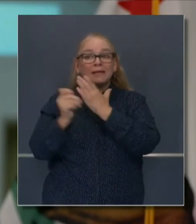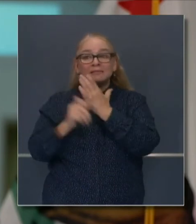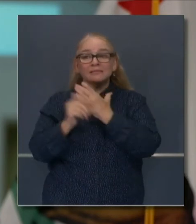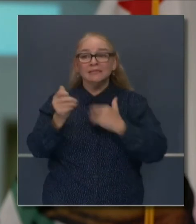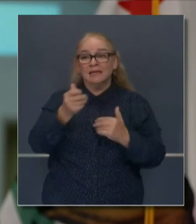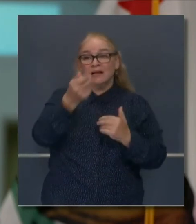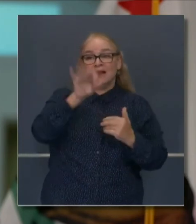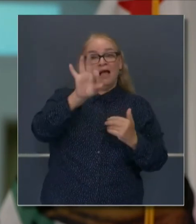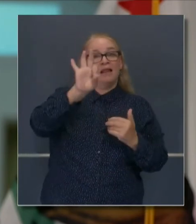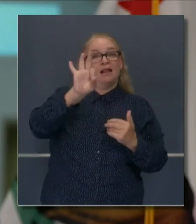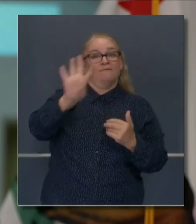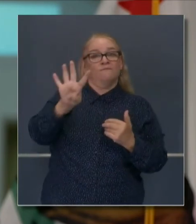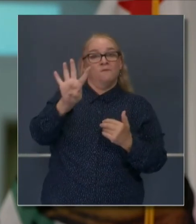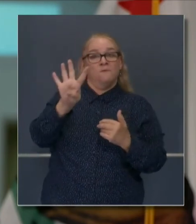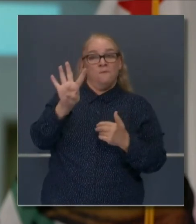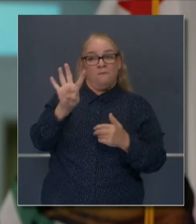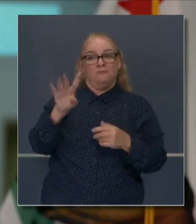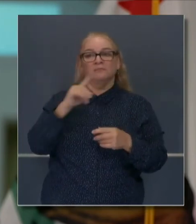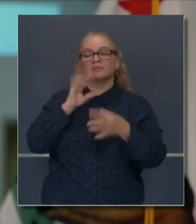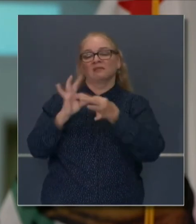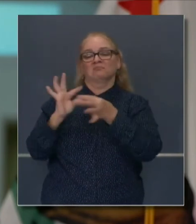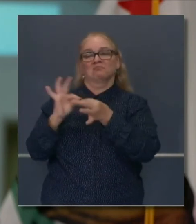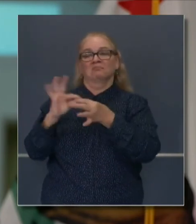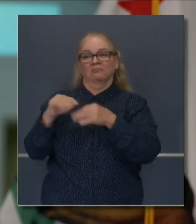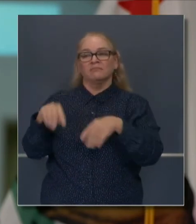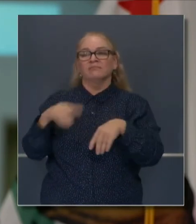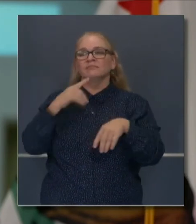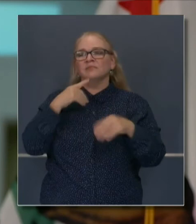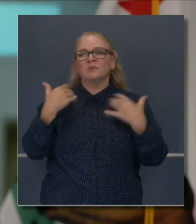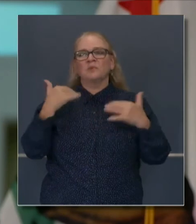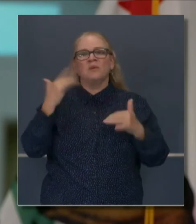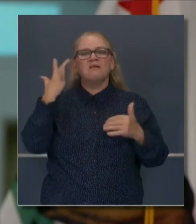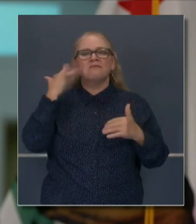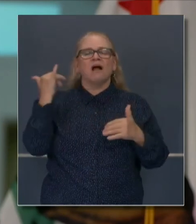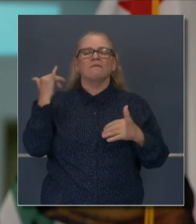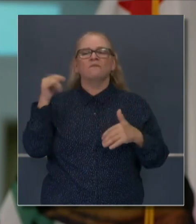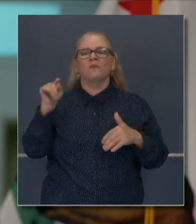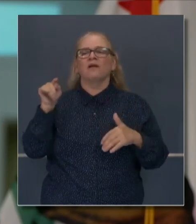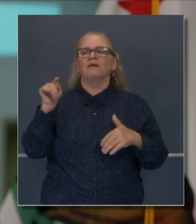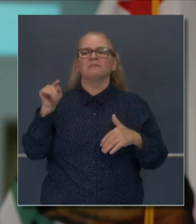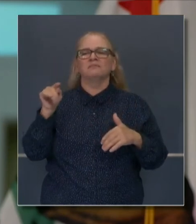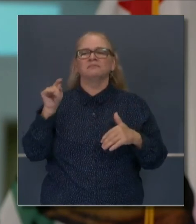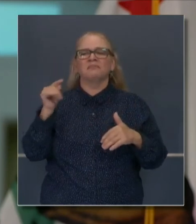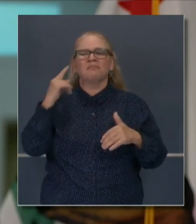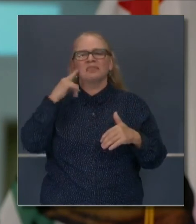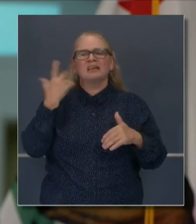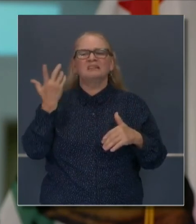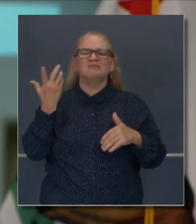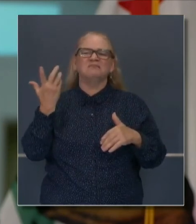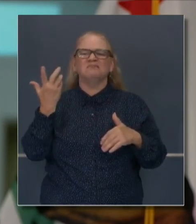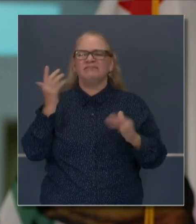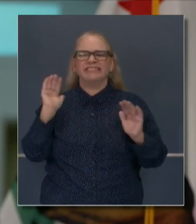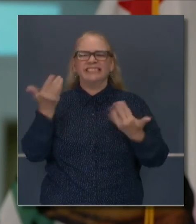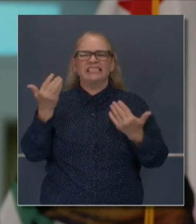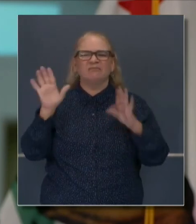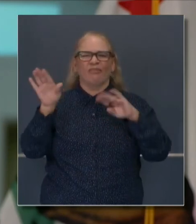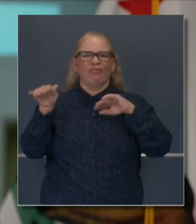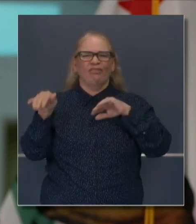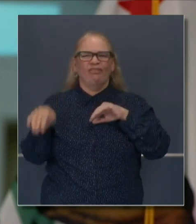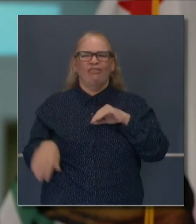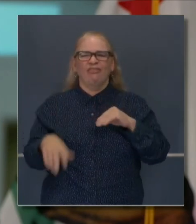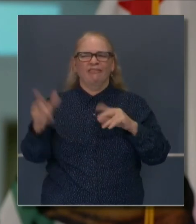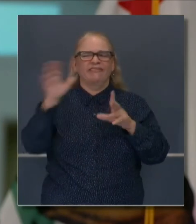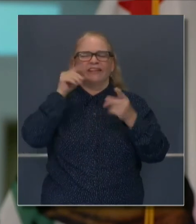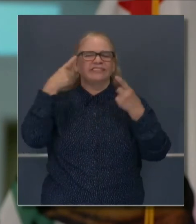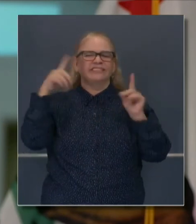1994. The entire special edition was saying California's best days are behind it. They talked about the mass exodus. They talked about